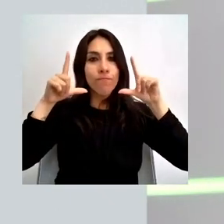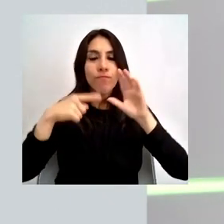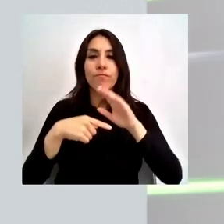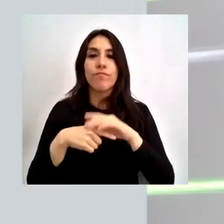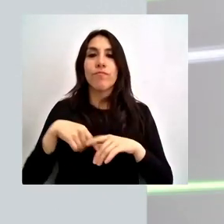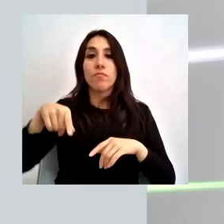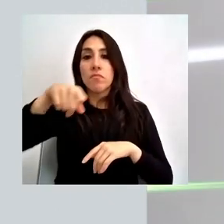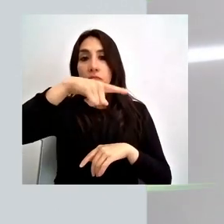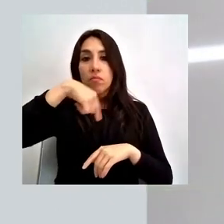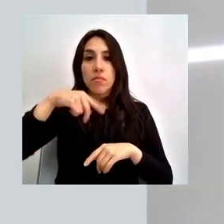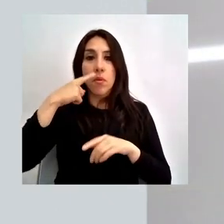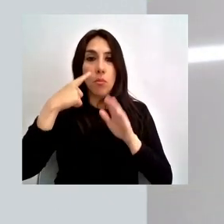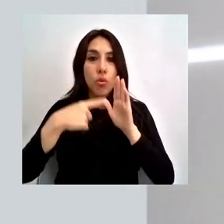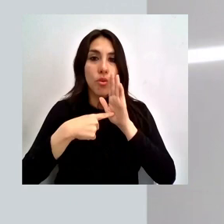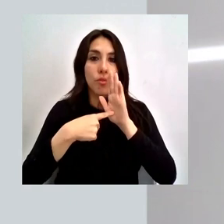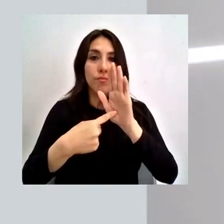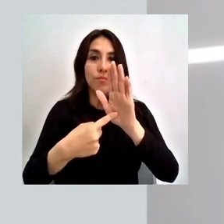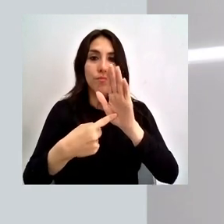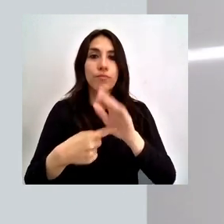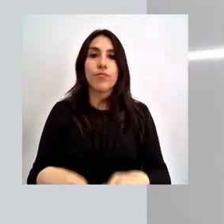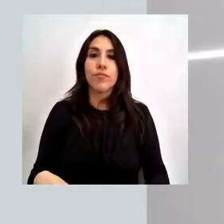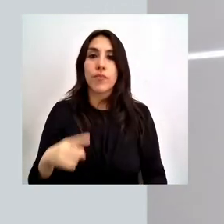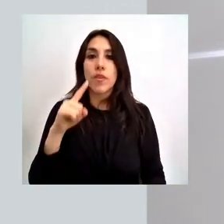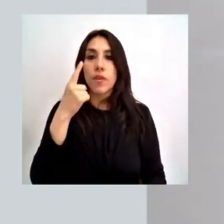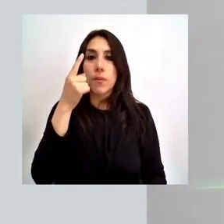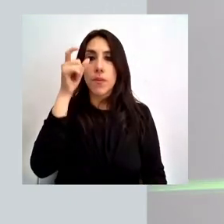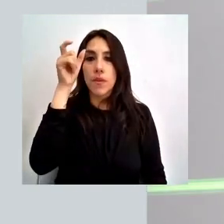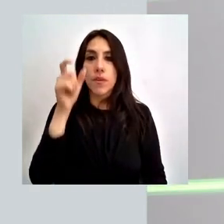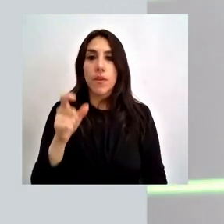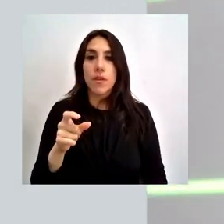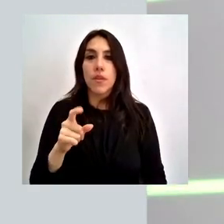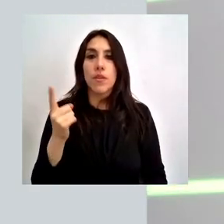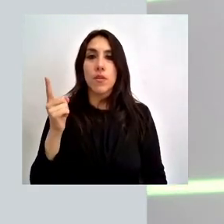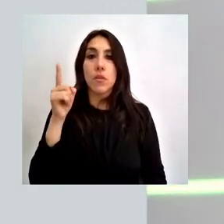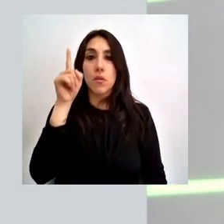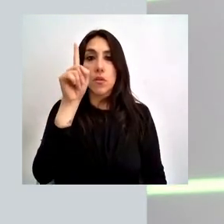spaces. Our first speaker,